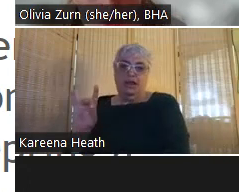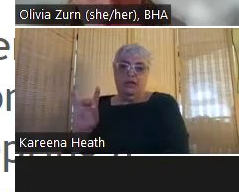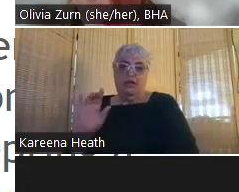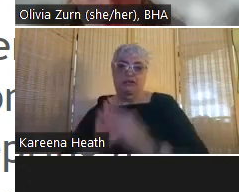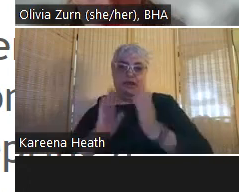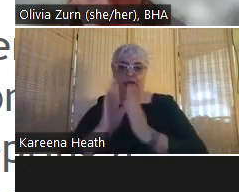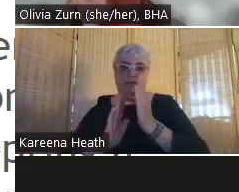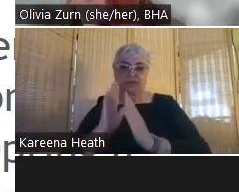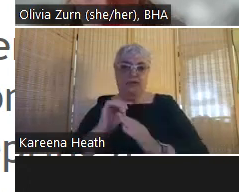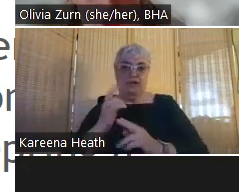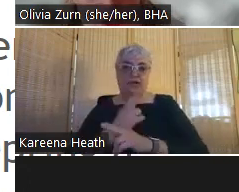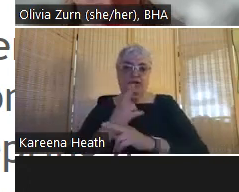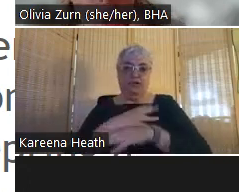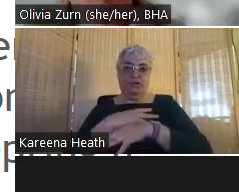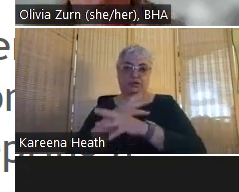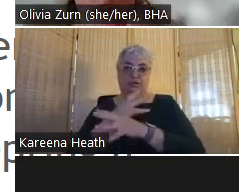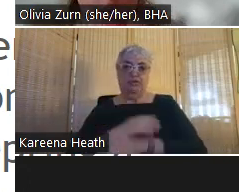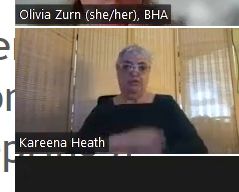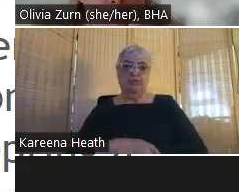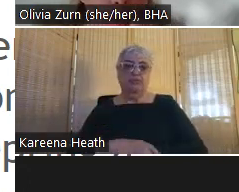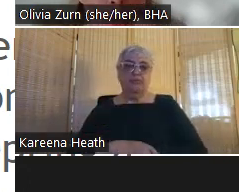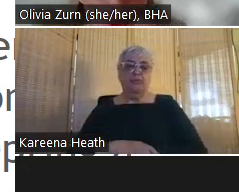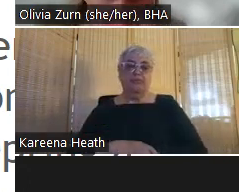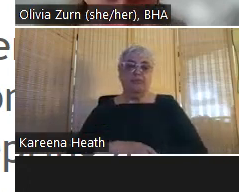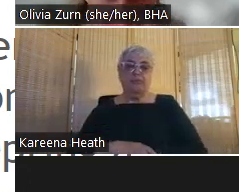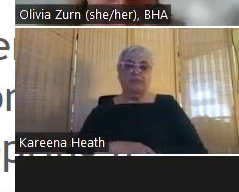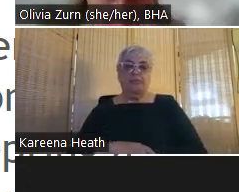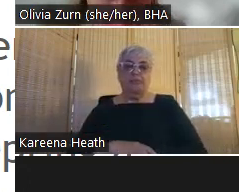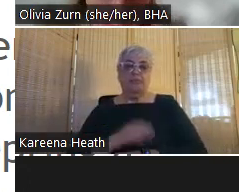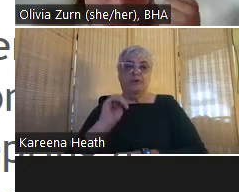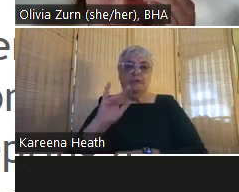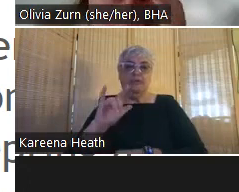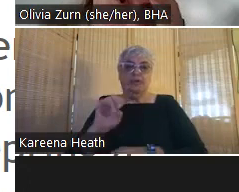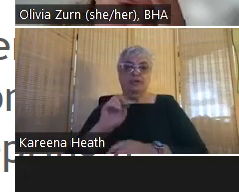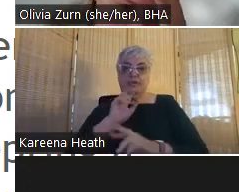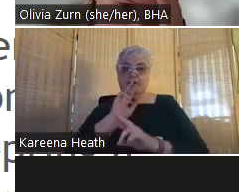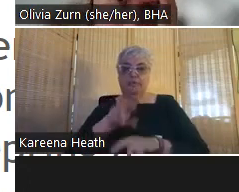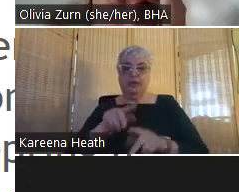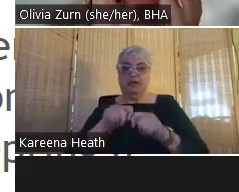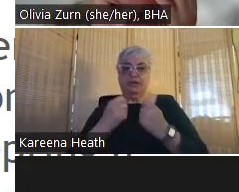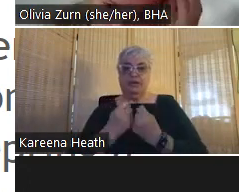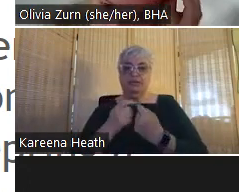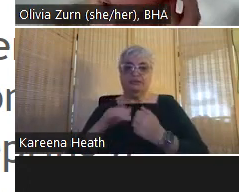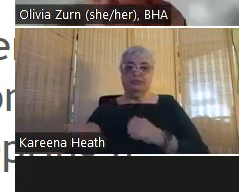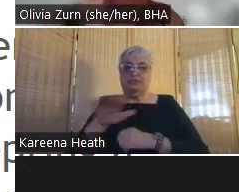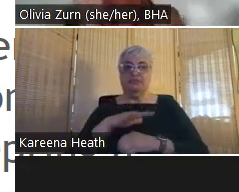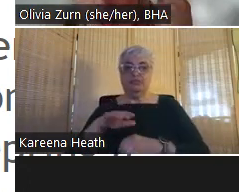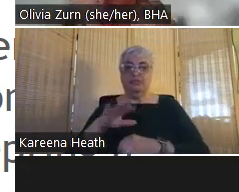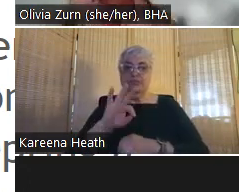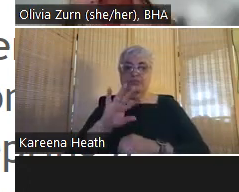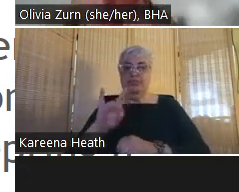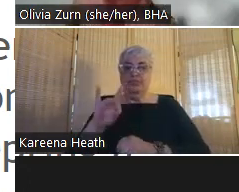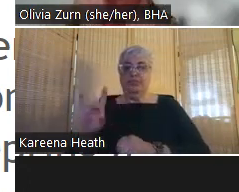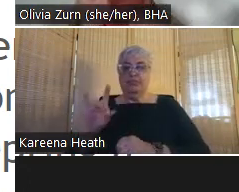face-to-face or using telehealth operations. Mobile crisis response teams and the statewide hotline or